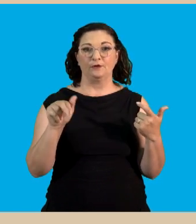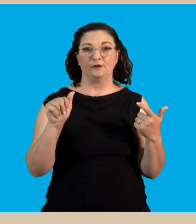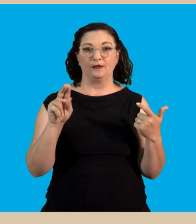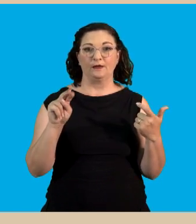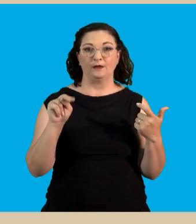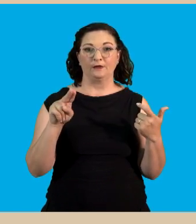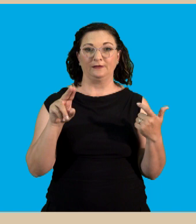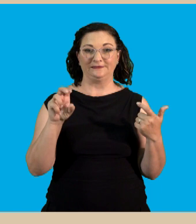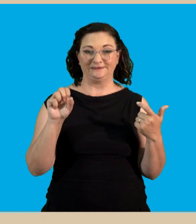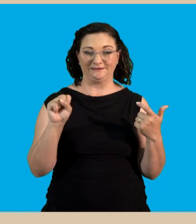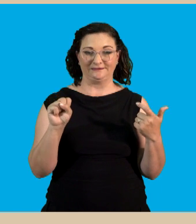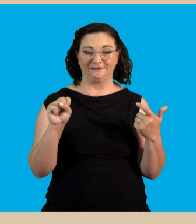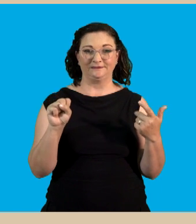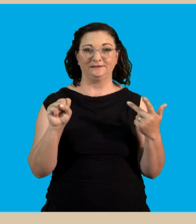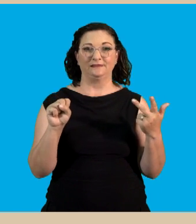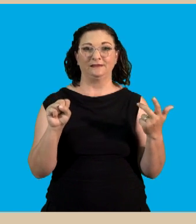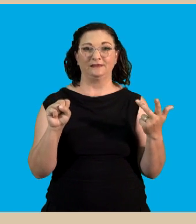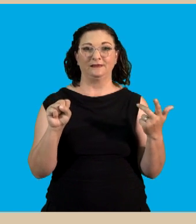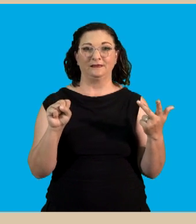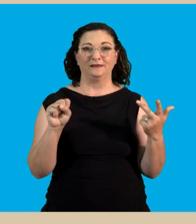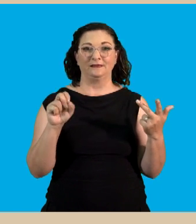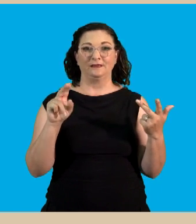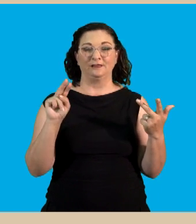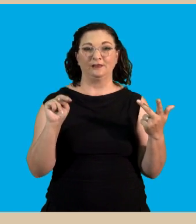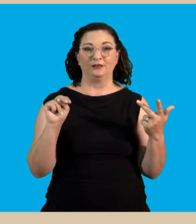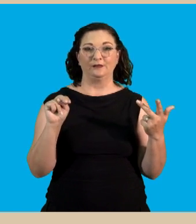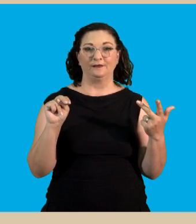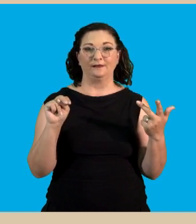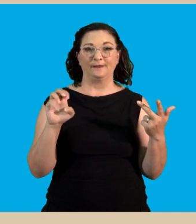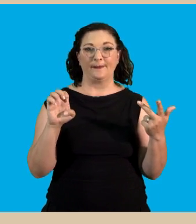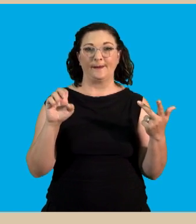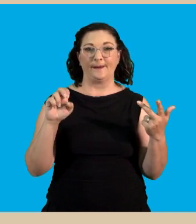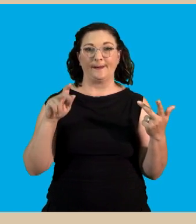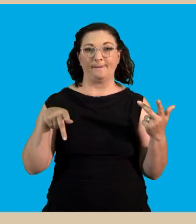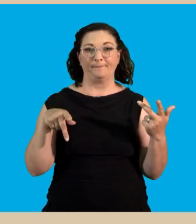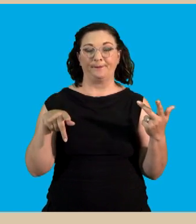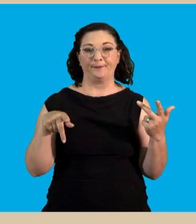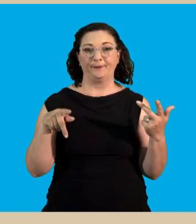Uranus, and then lastly that N will be for